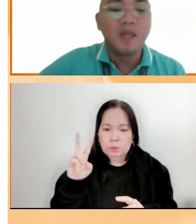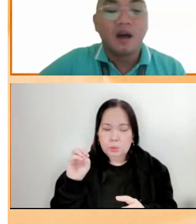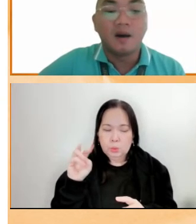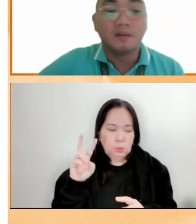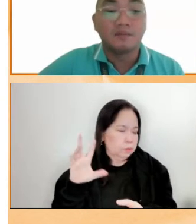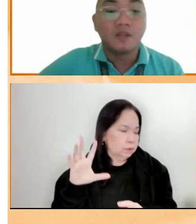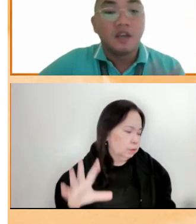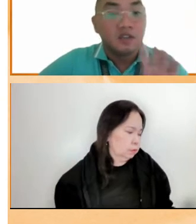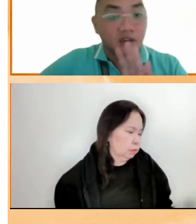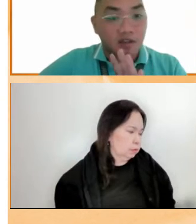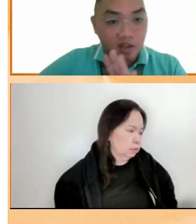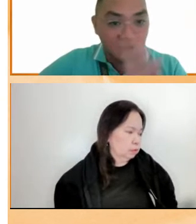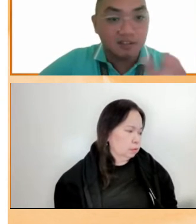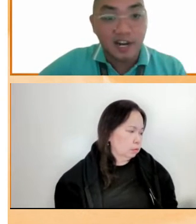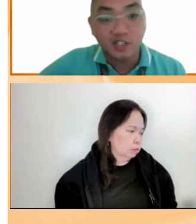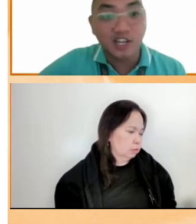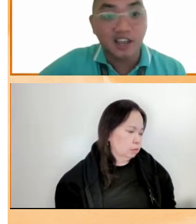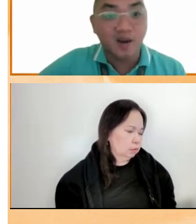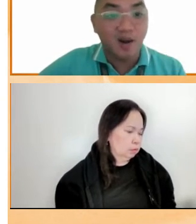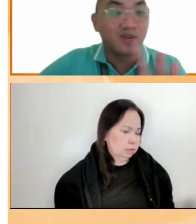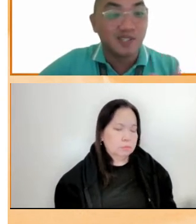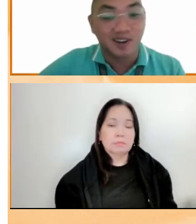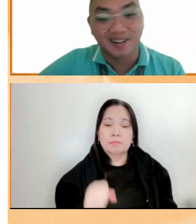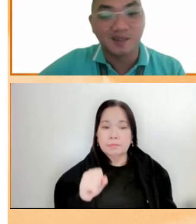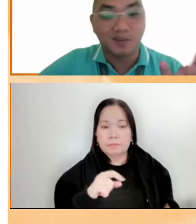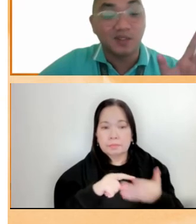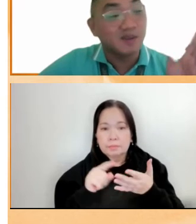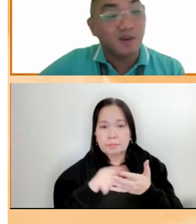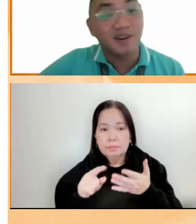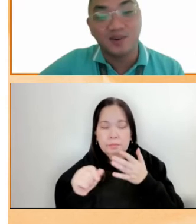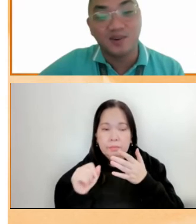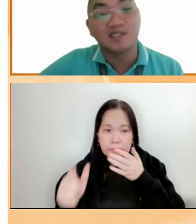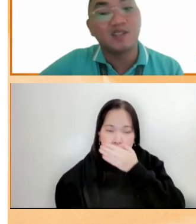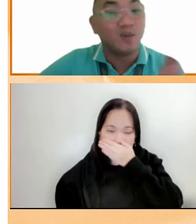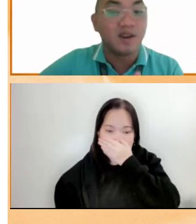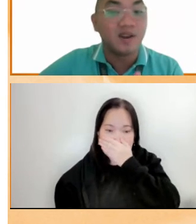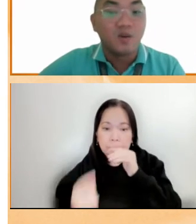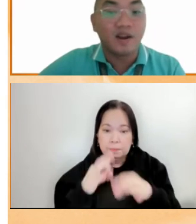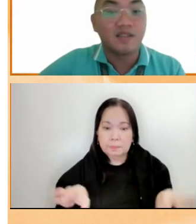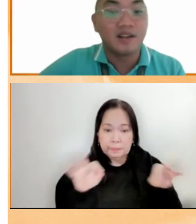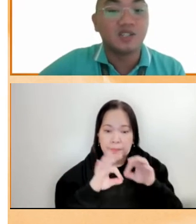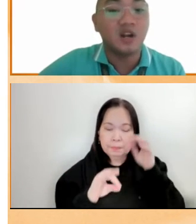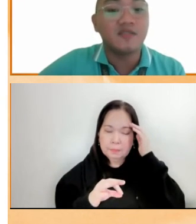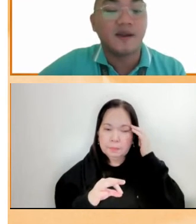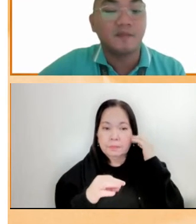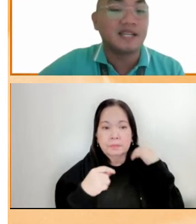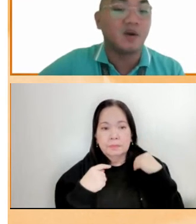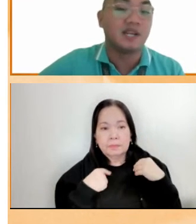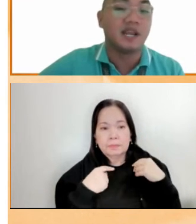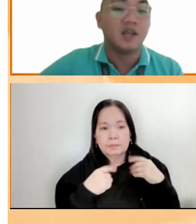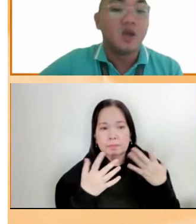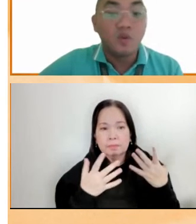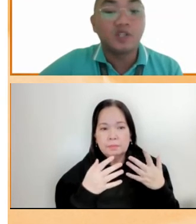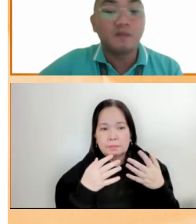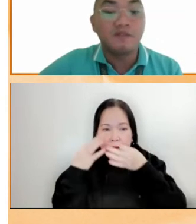So you can try to check all of those circles, but what's important to note is the one where there is drug therapy and